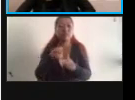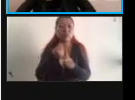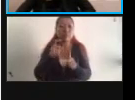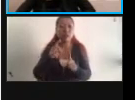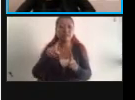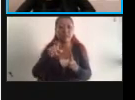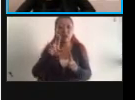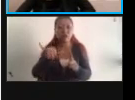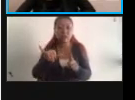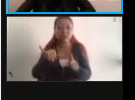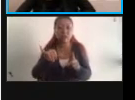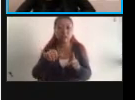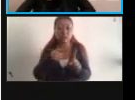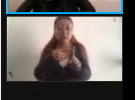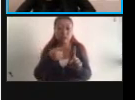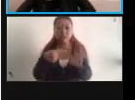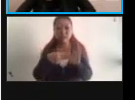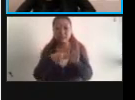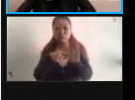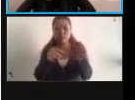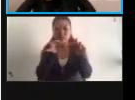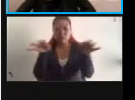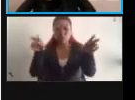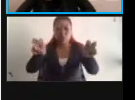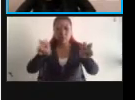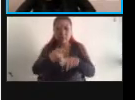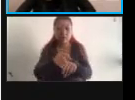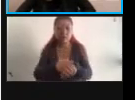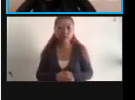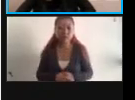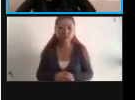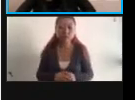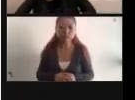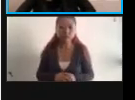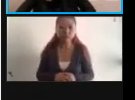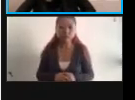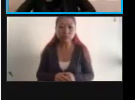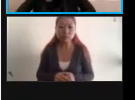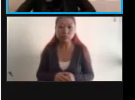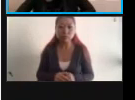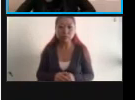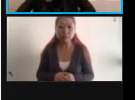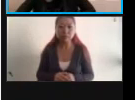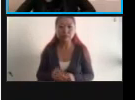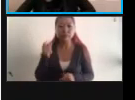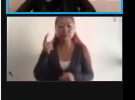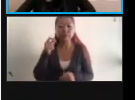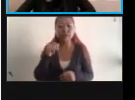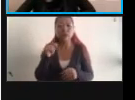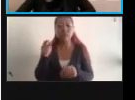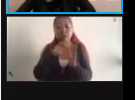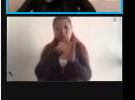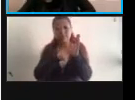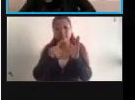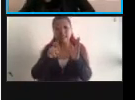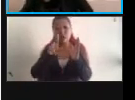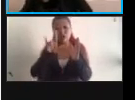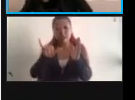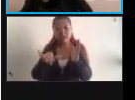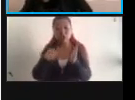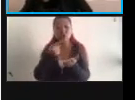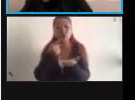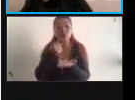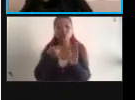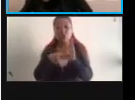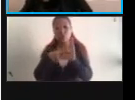rookie crewmates were great. We all helped each other and made it through these 2 days. However, astronaut diaries also show a trend of decreasing positive